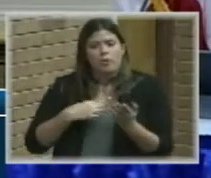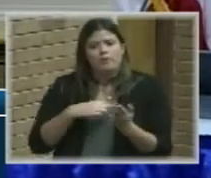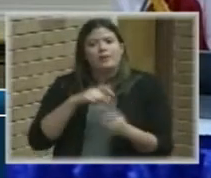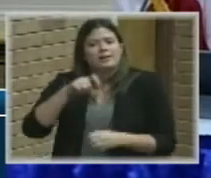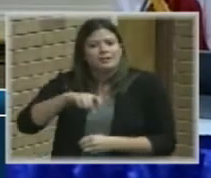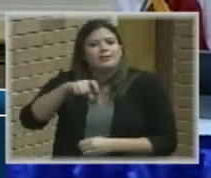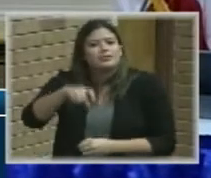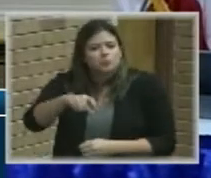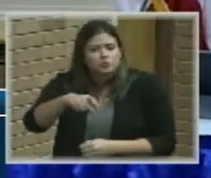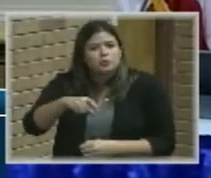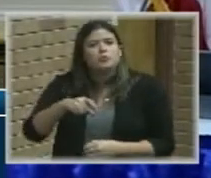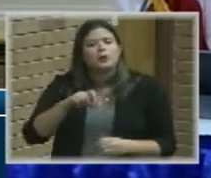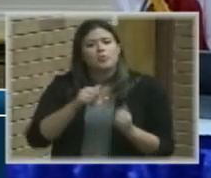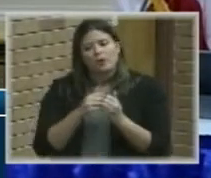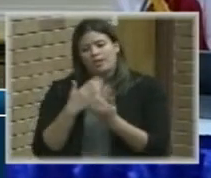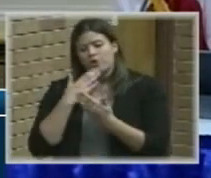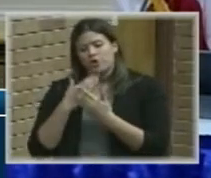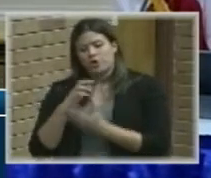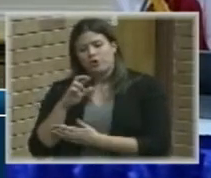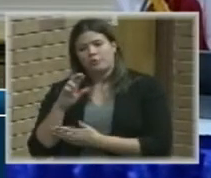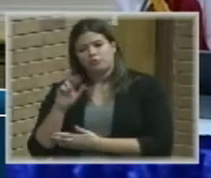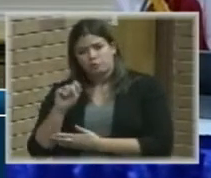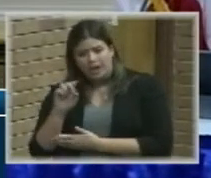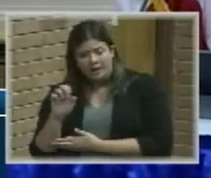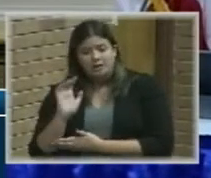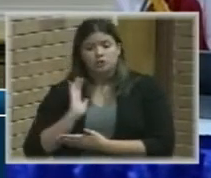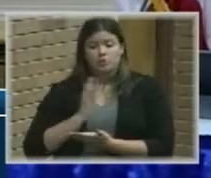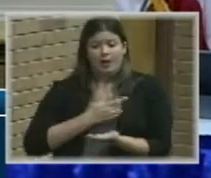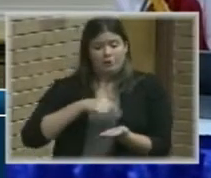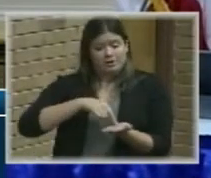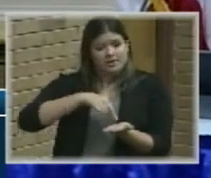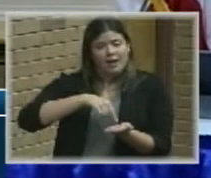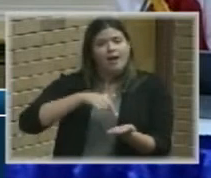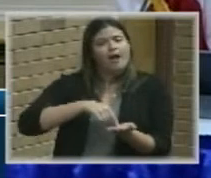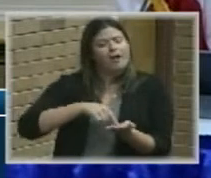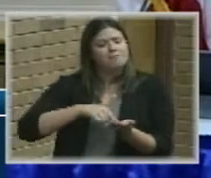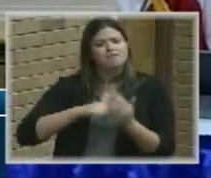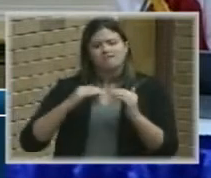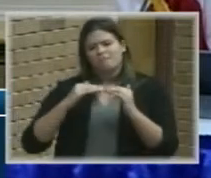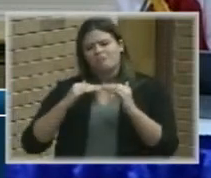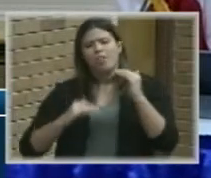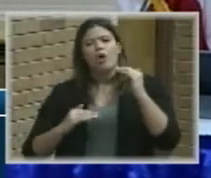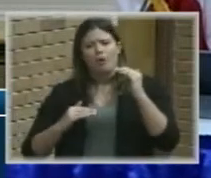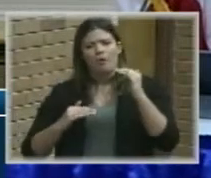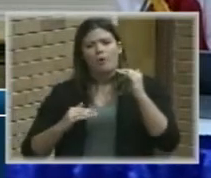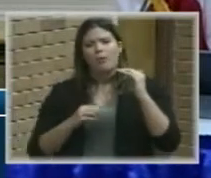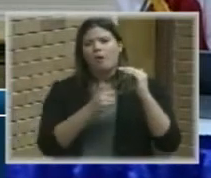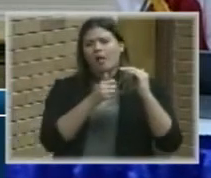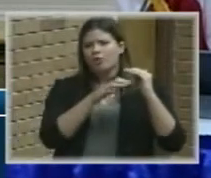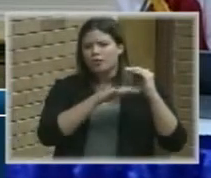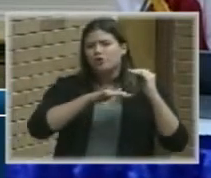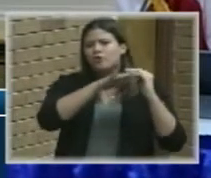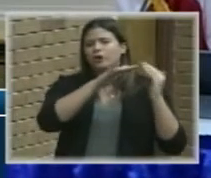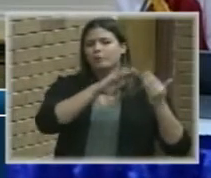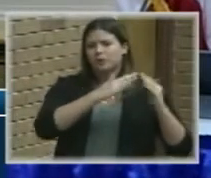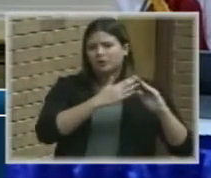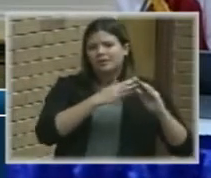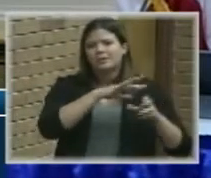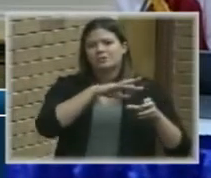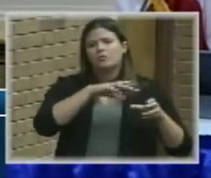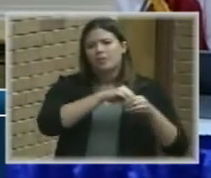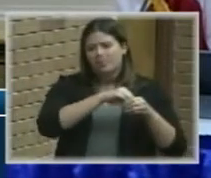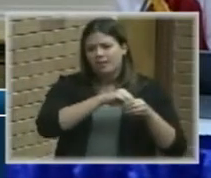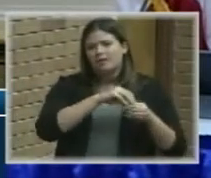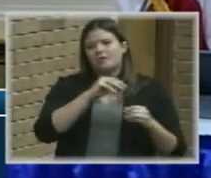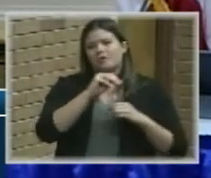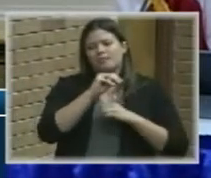rate. I would note that our debt levels are far below those of our peer communities, the